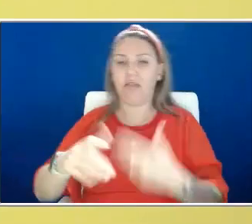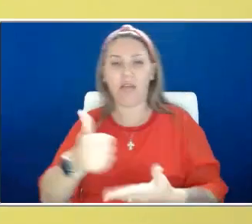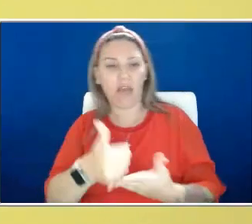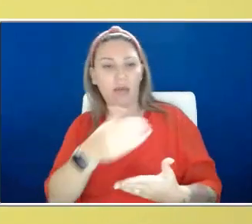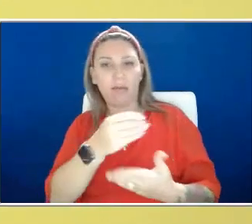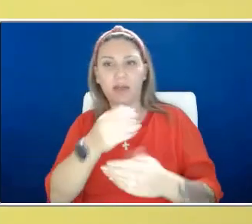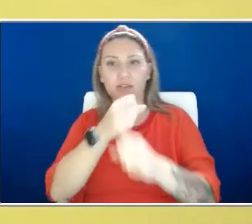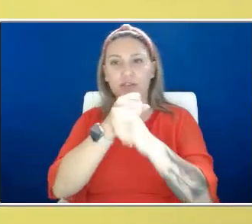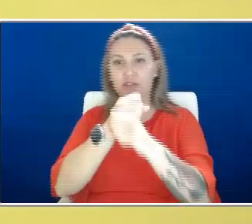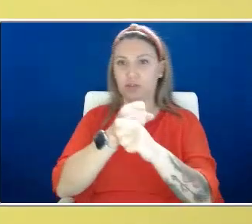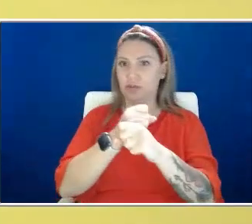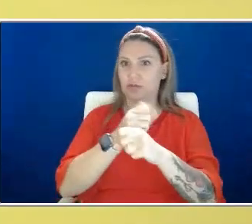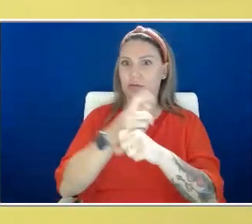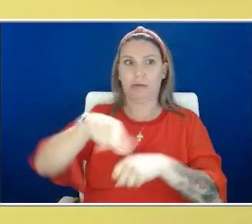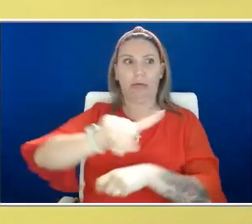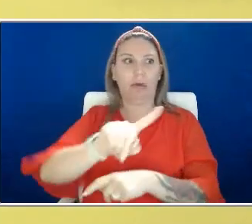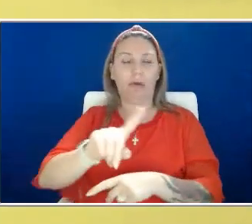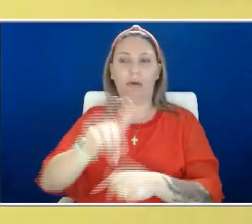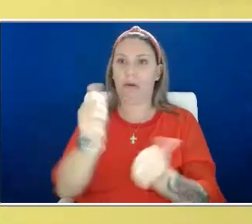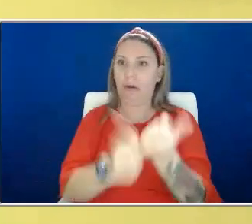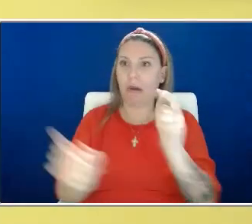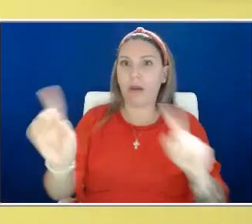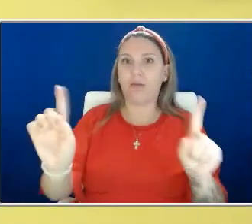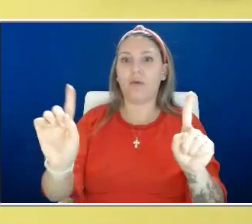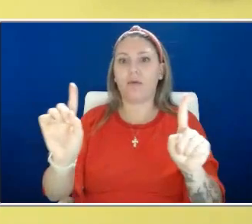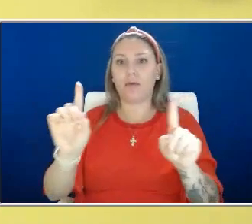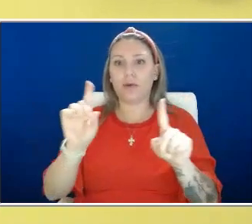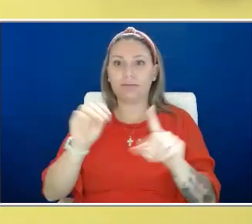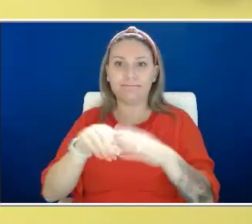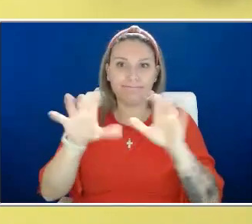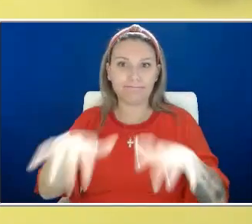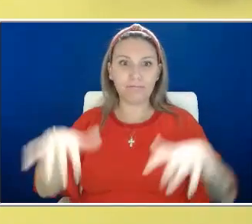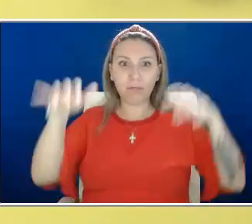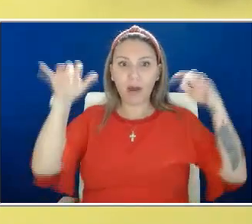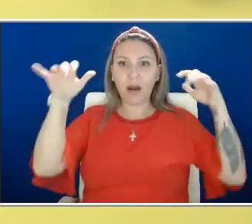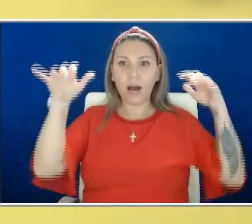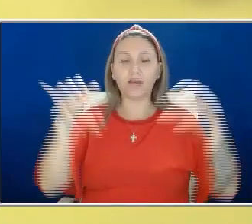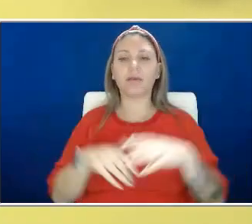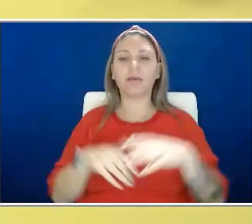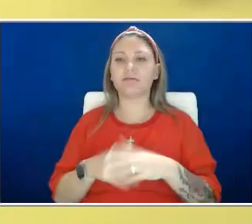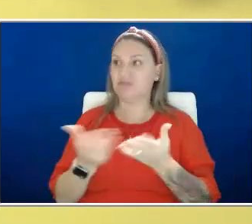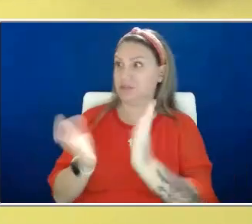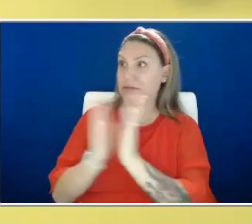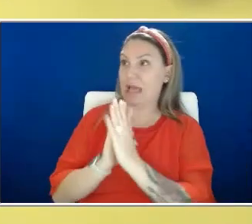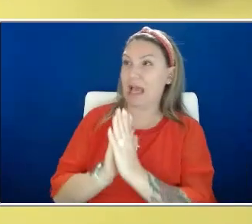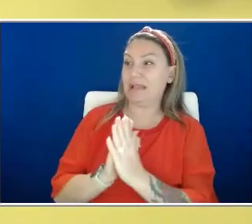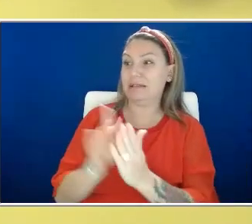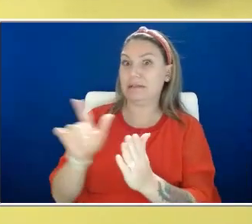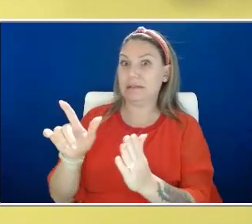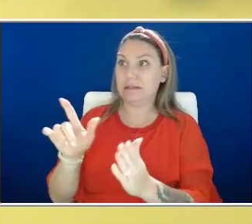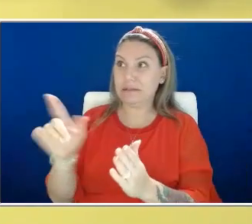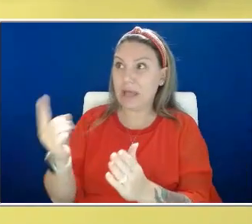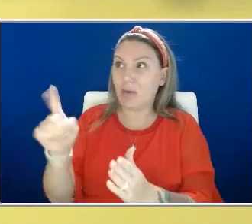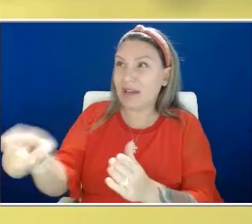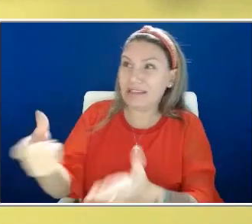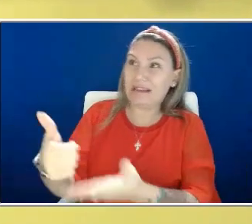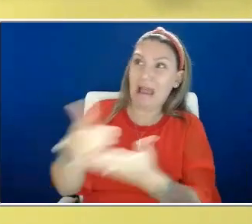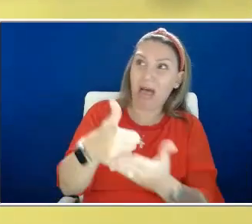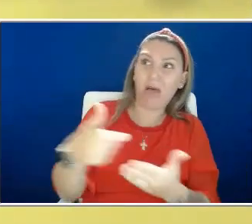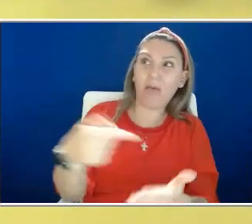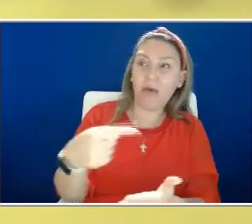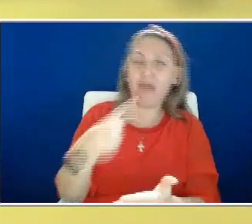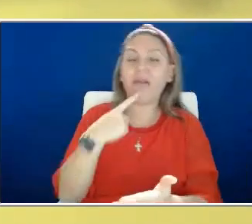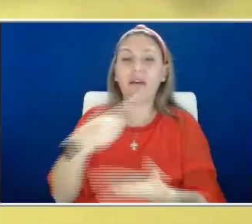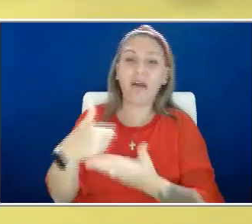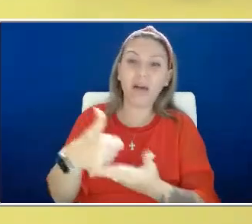over the place, and just ask one of them. Just say, I've got somebody that needs help, and they